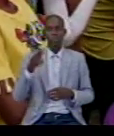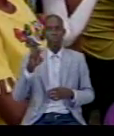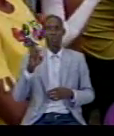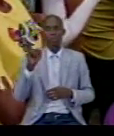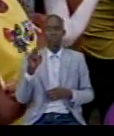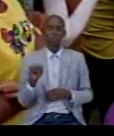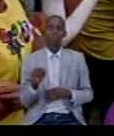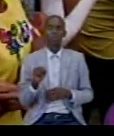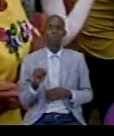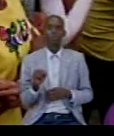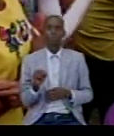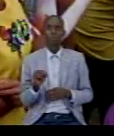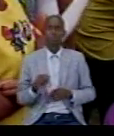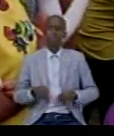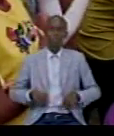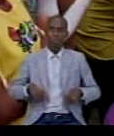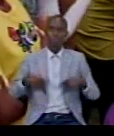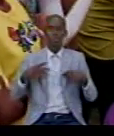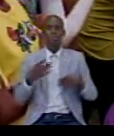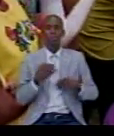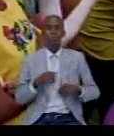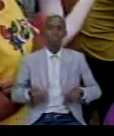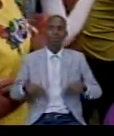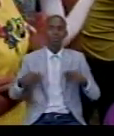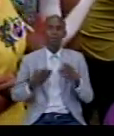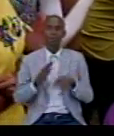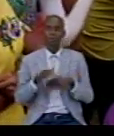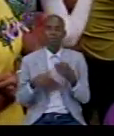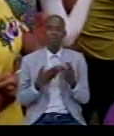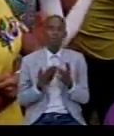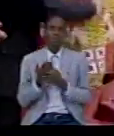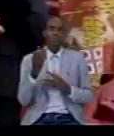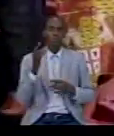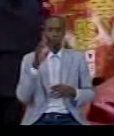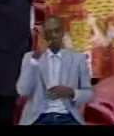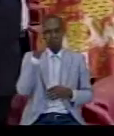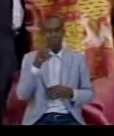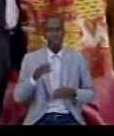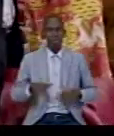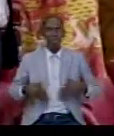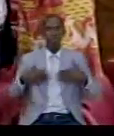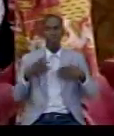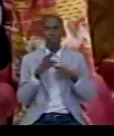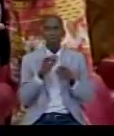He lived. And all through his life, no fear,